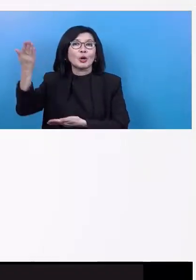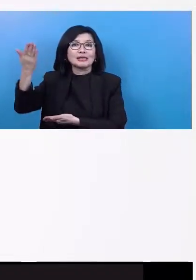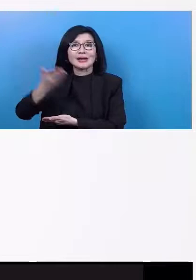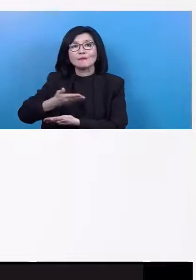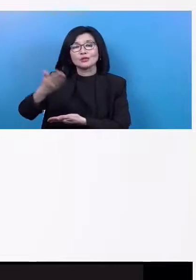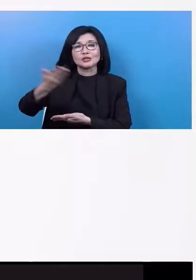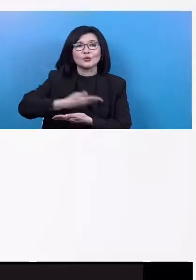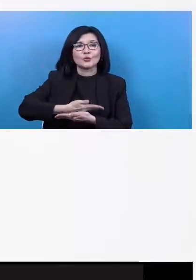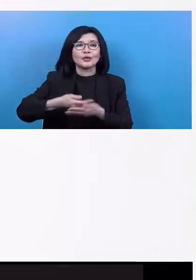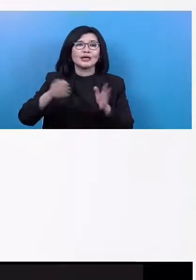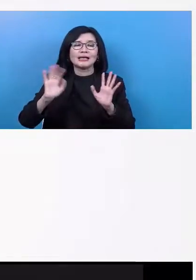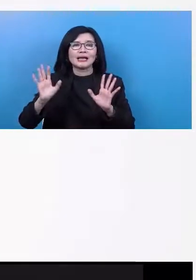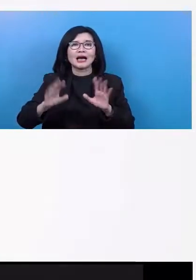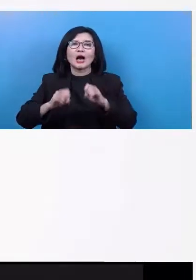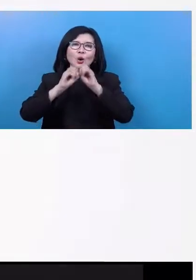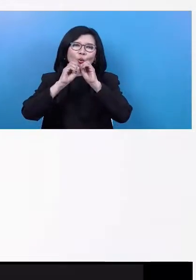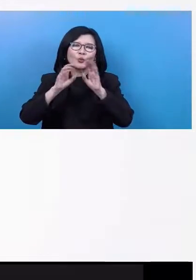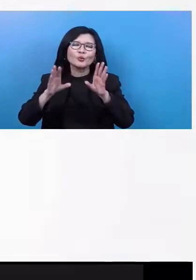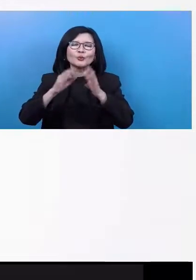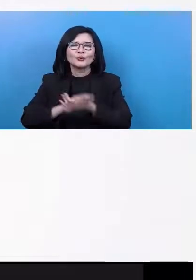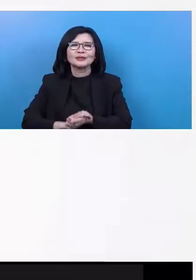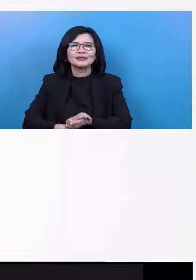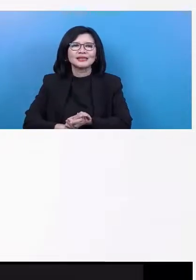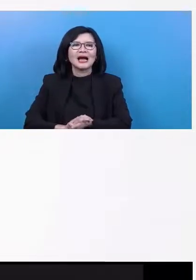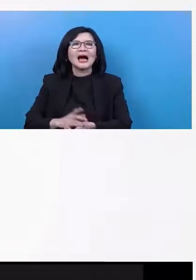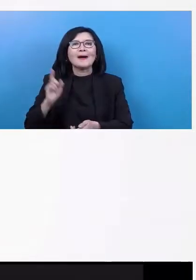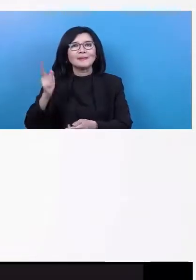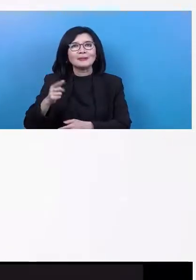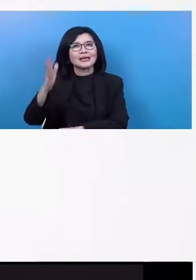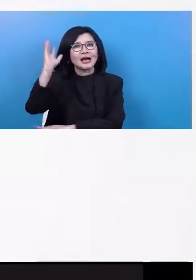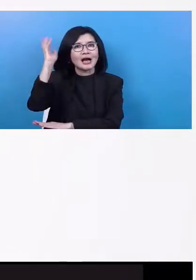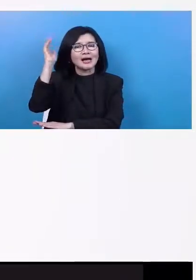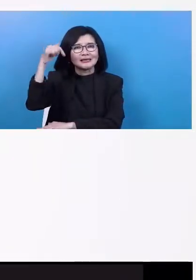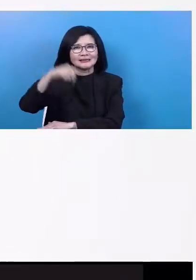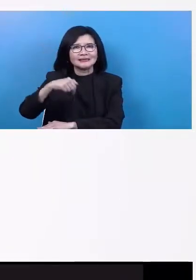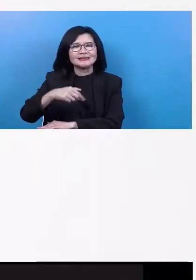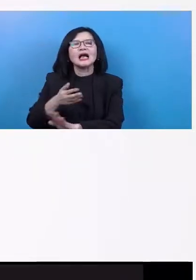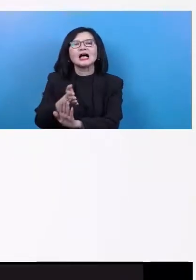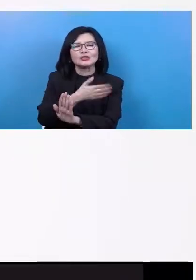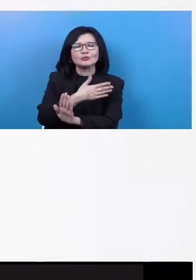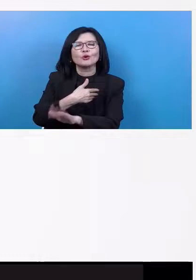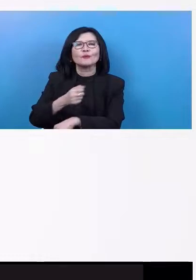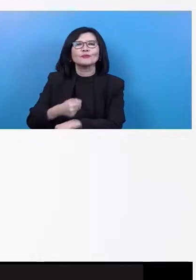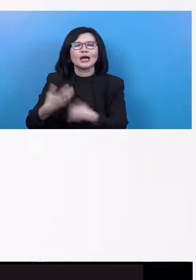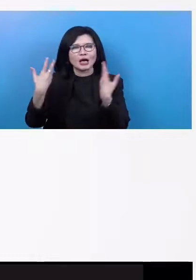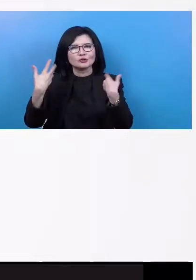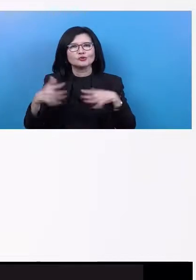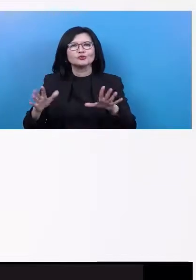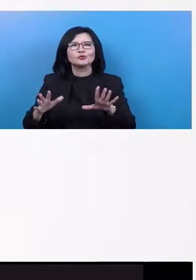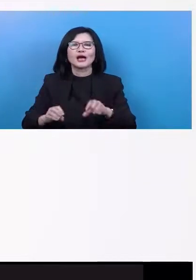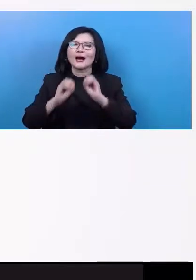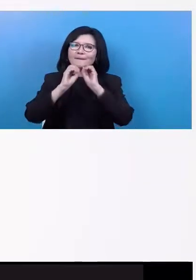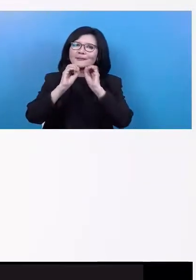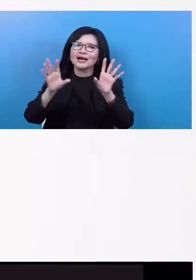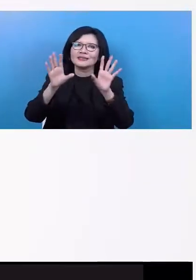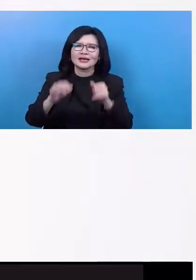because my previous panel members and the previous sessions have aptly done so. But I'm going to just